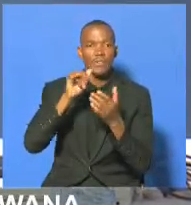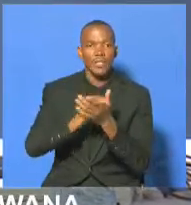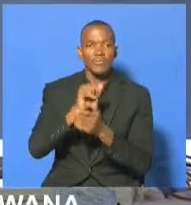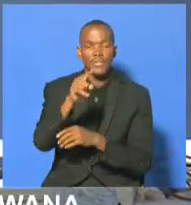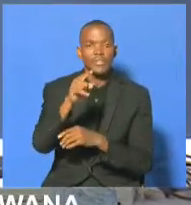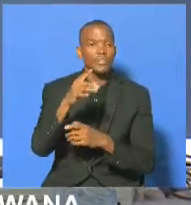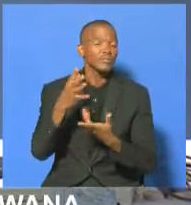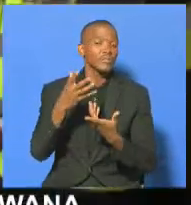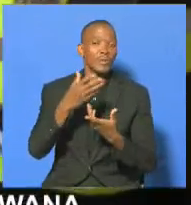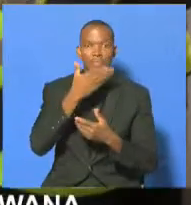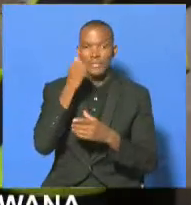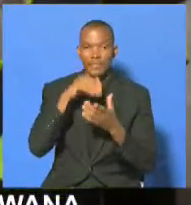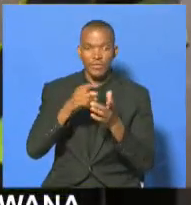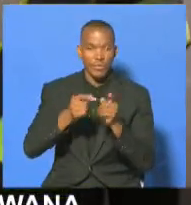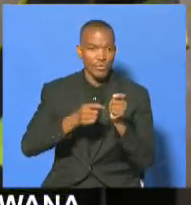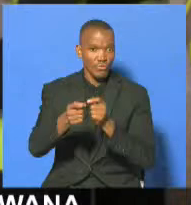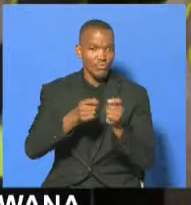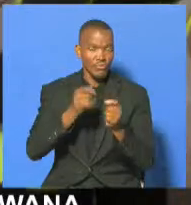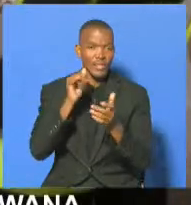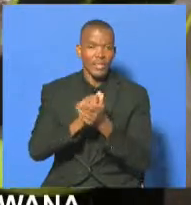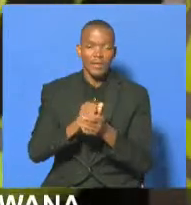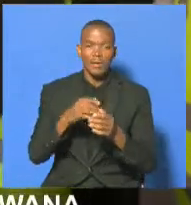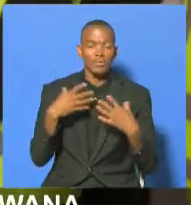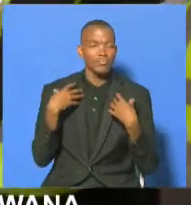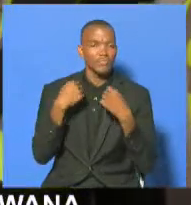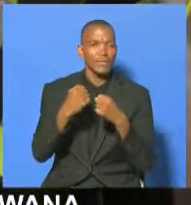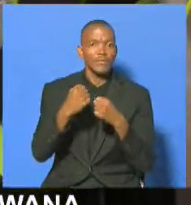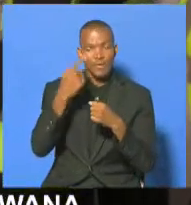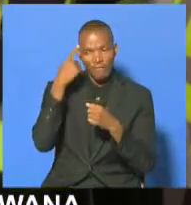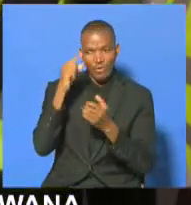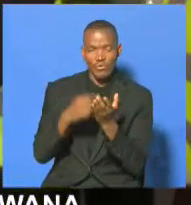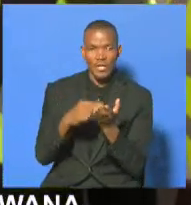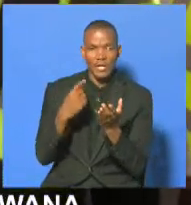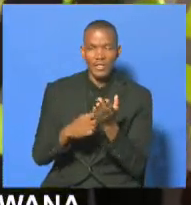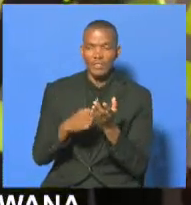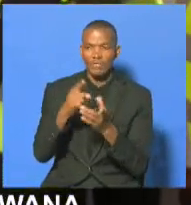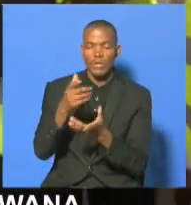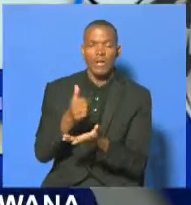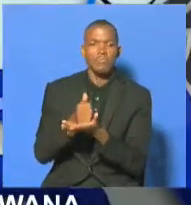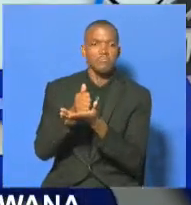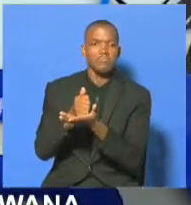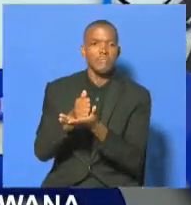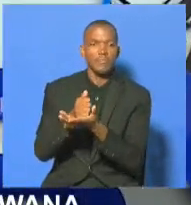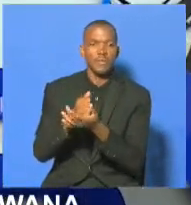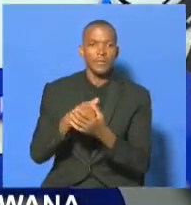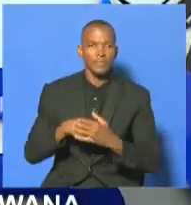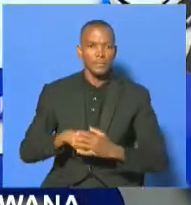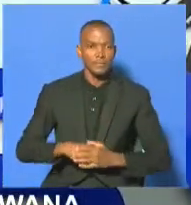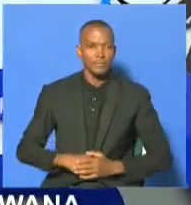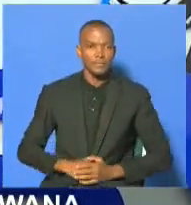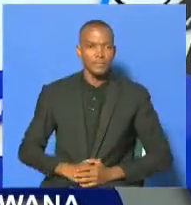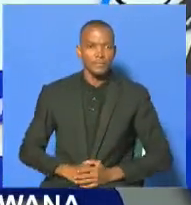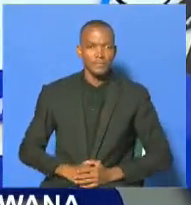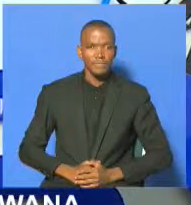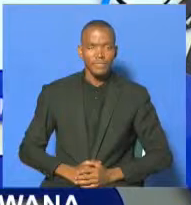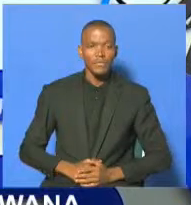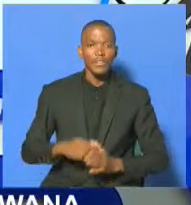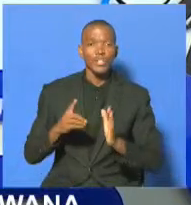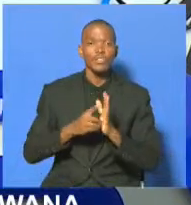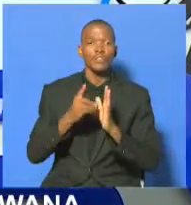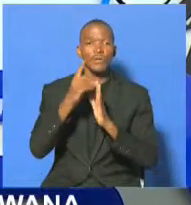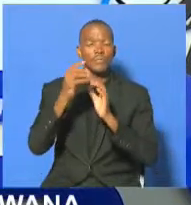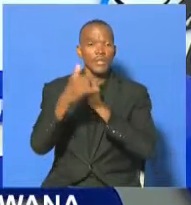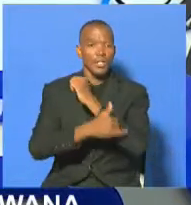in FMD control, making it a perfect stop for the Ugandan delegation. As a developing